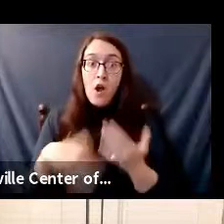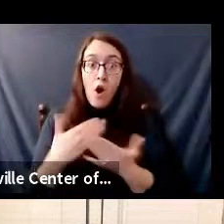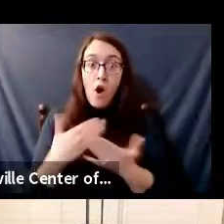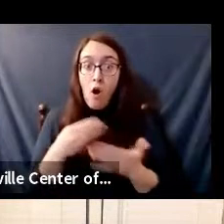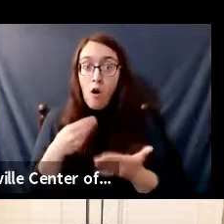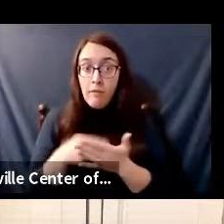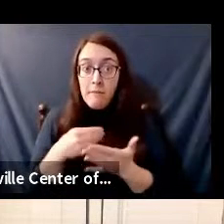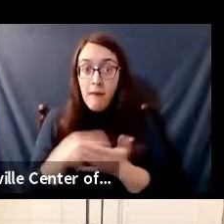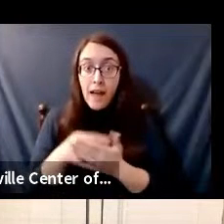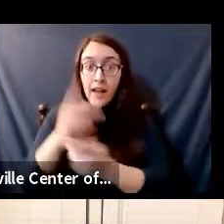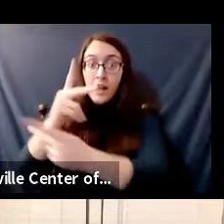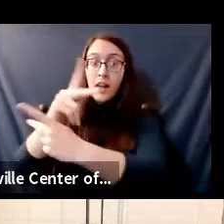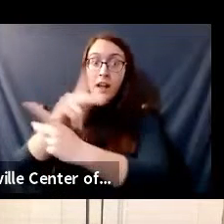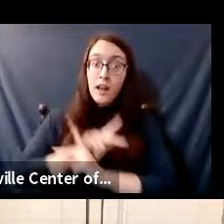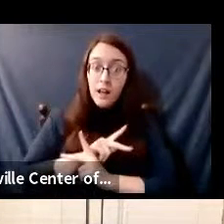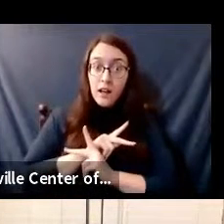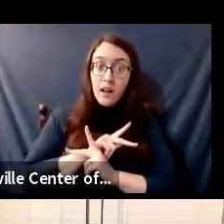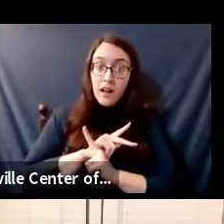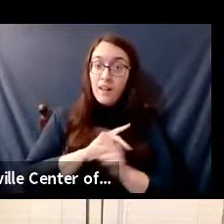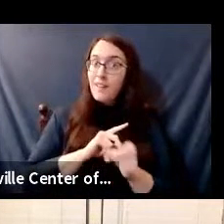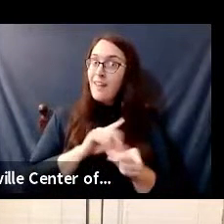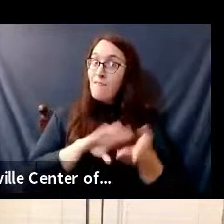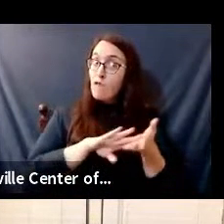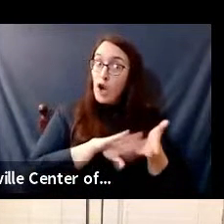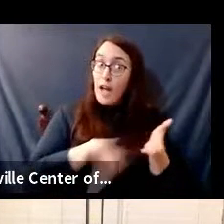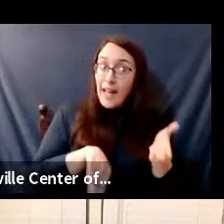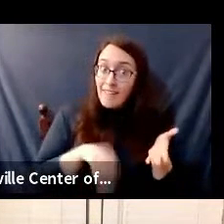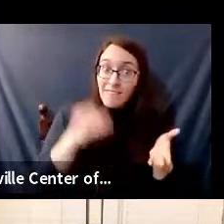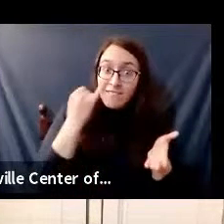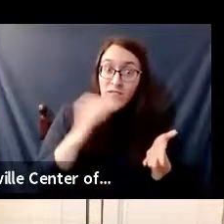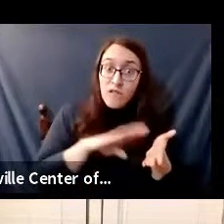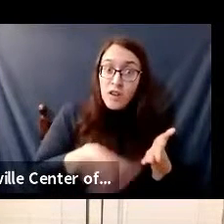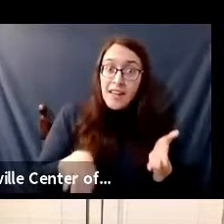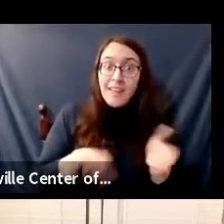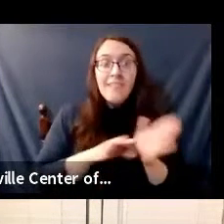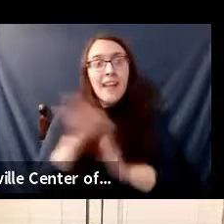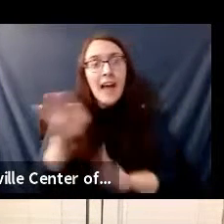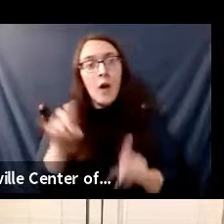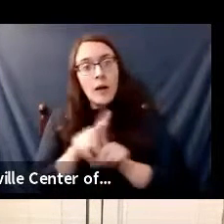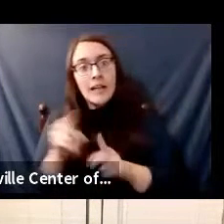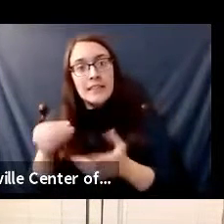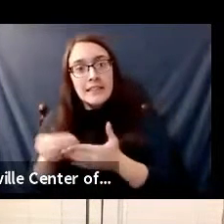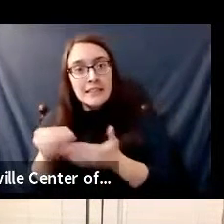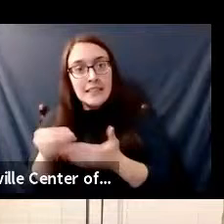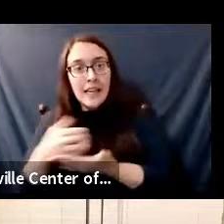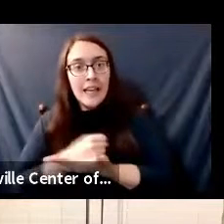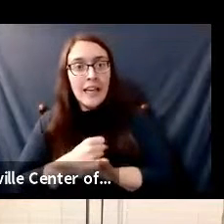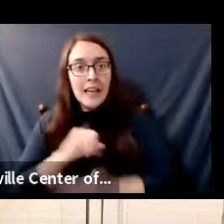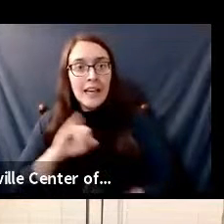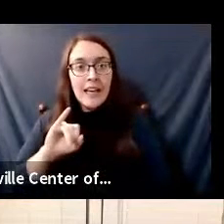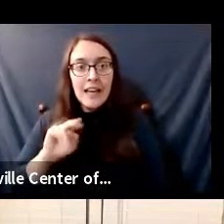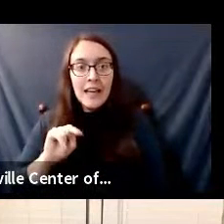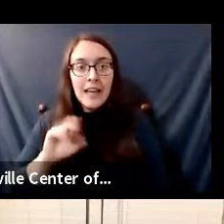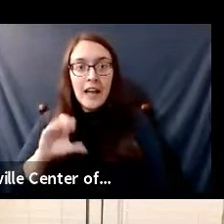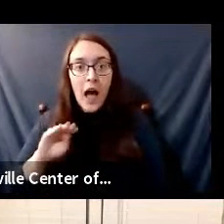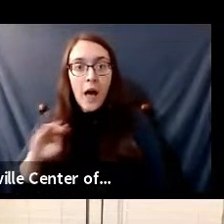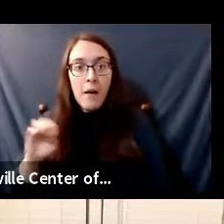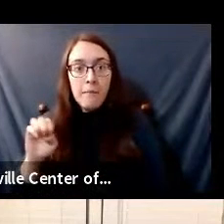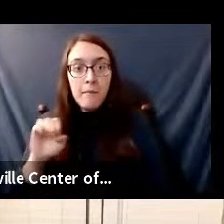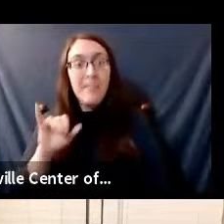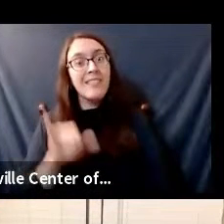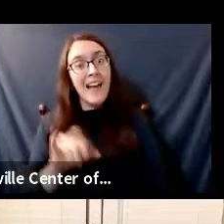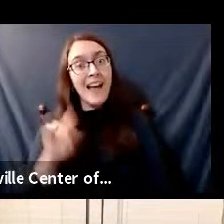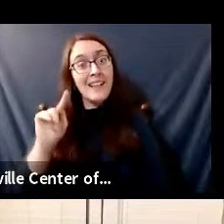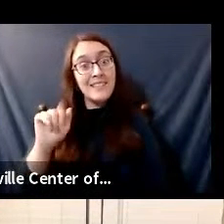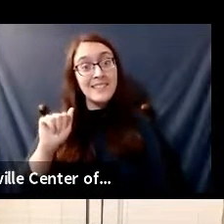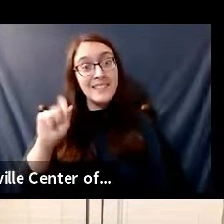is being forgiven will be counted as income. And whenever you have income to the level of the PPP money, that will be taxed at